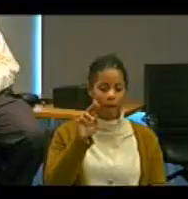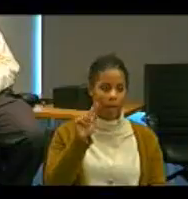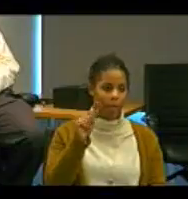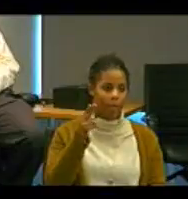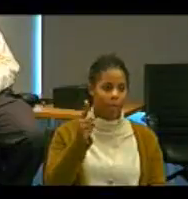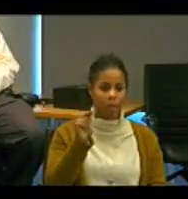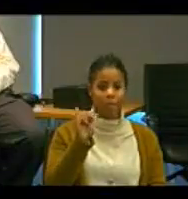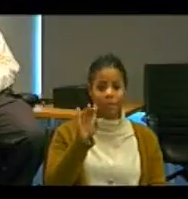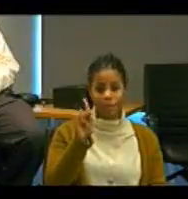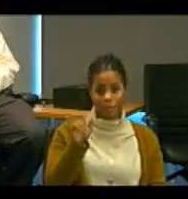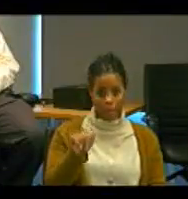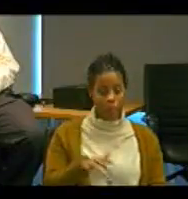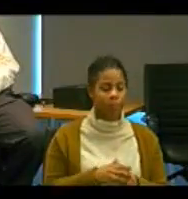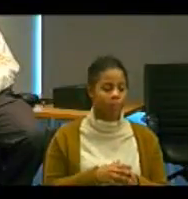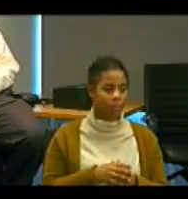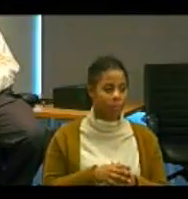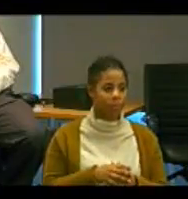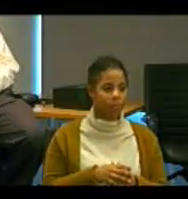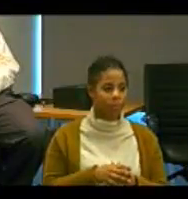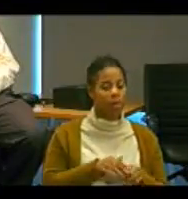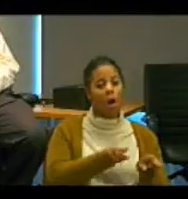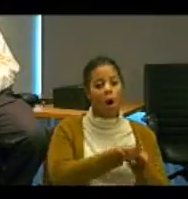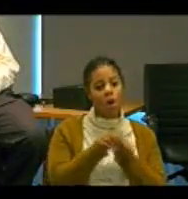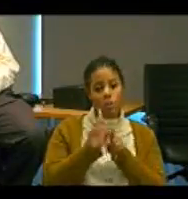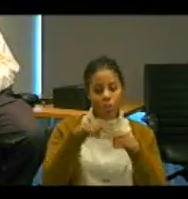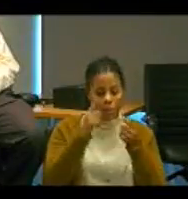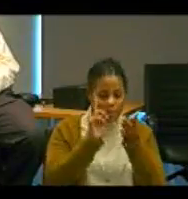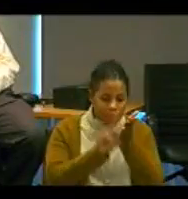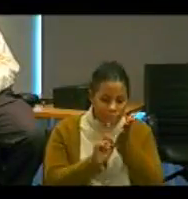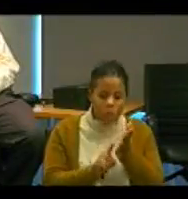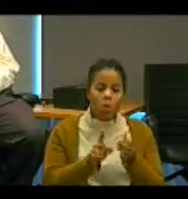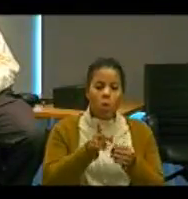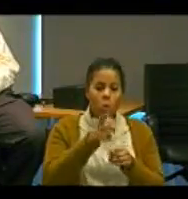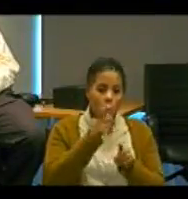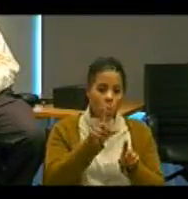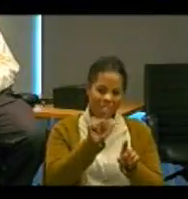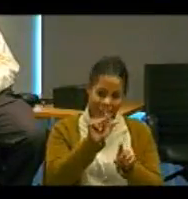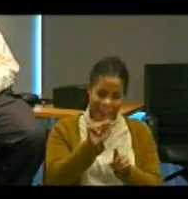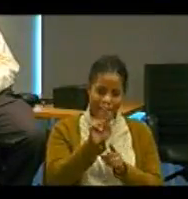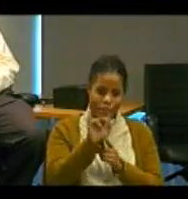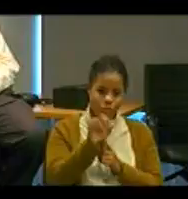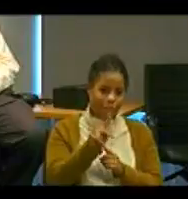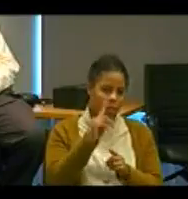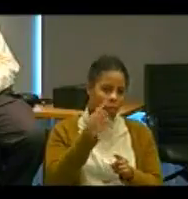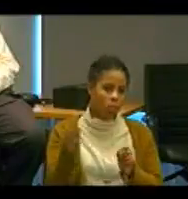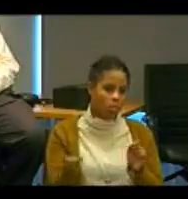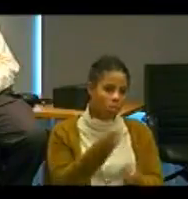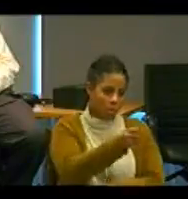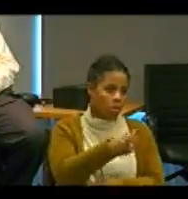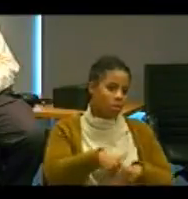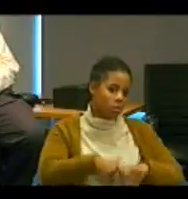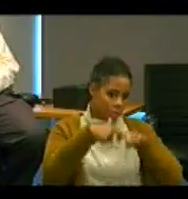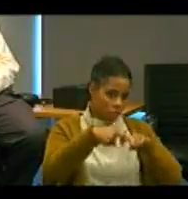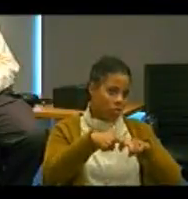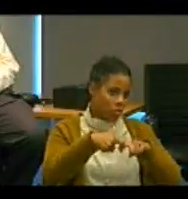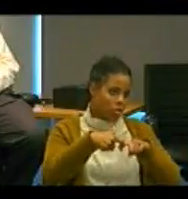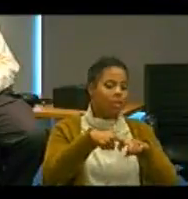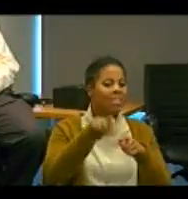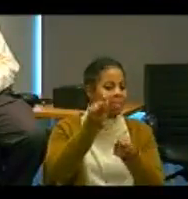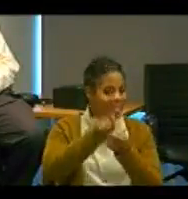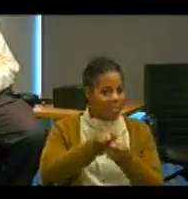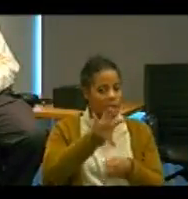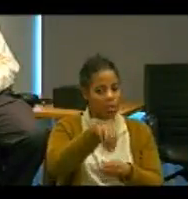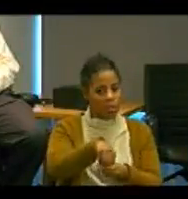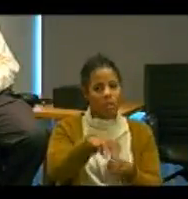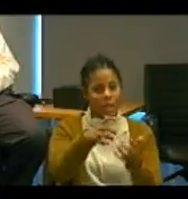presenting today, we've been examining who's at risk for suspension, particularly in regards to the question of the intersection between disability and